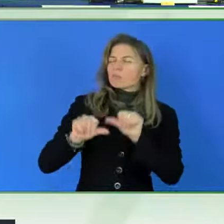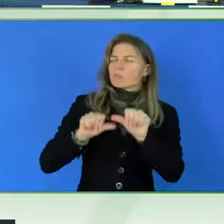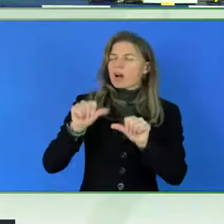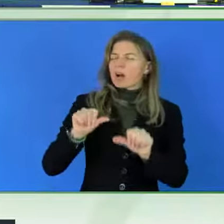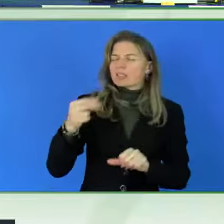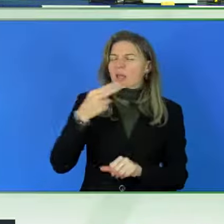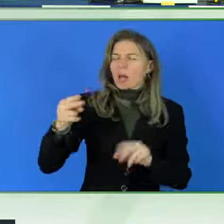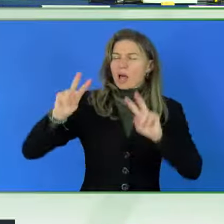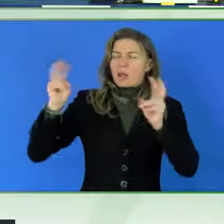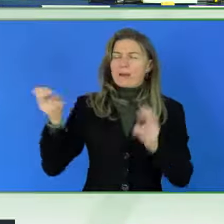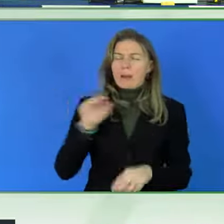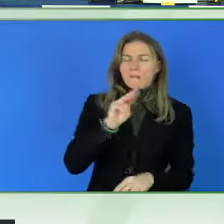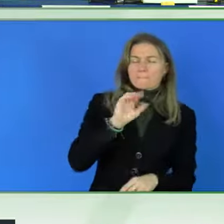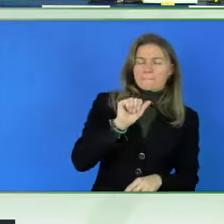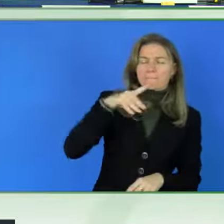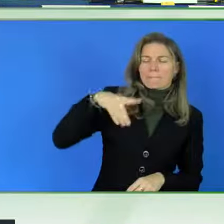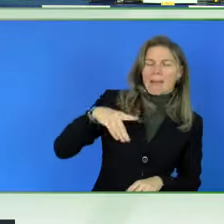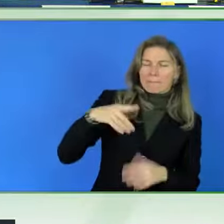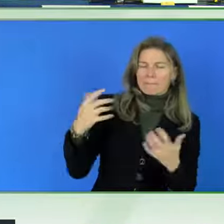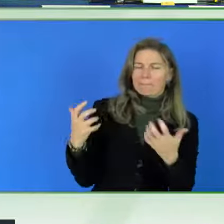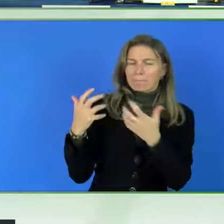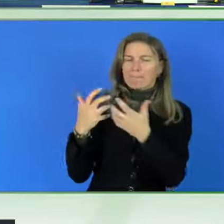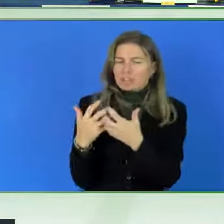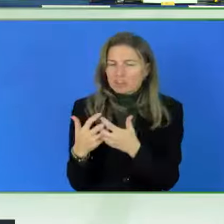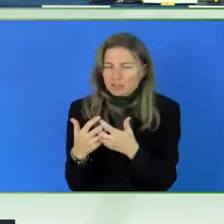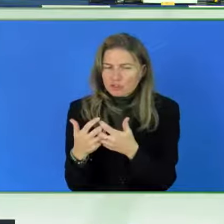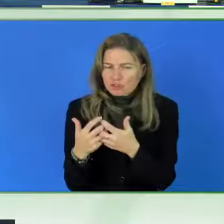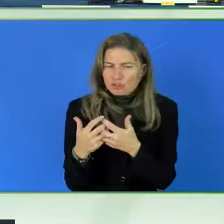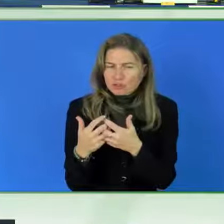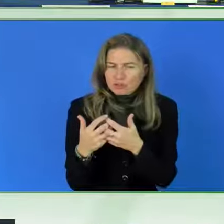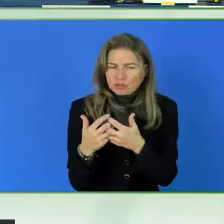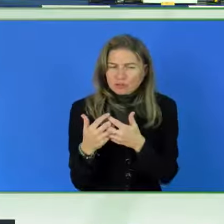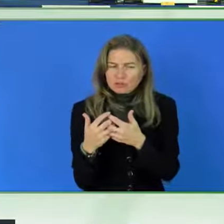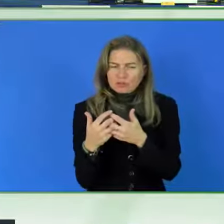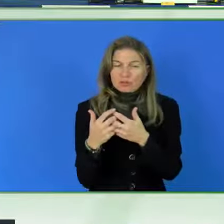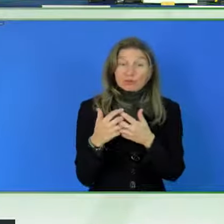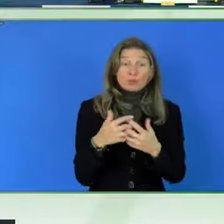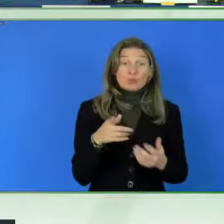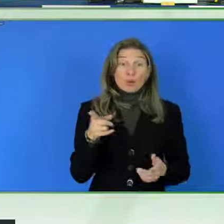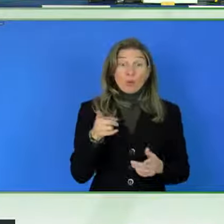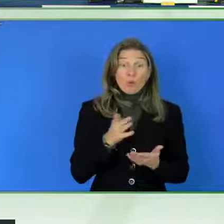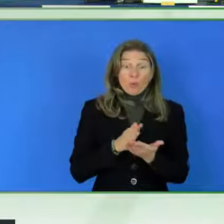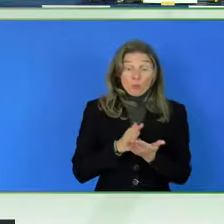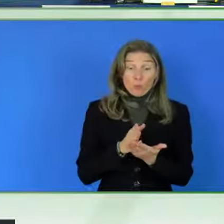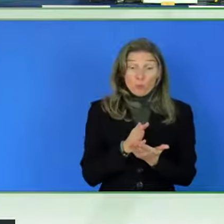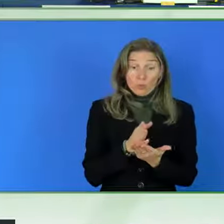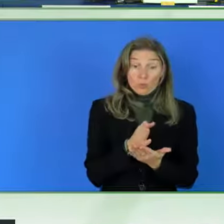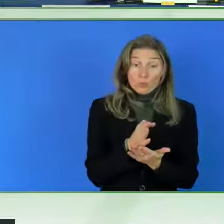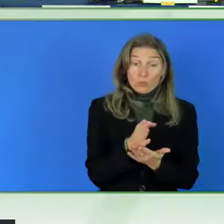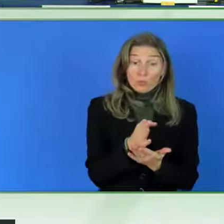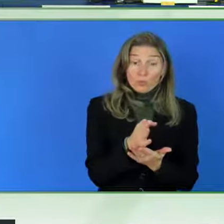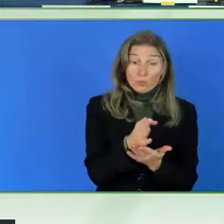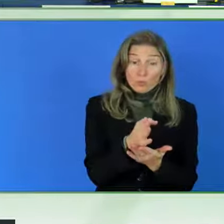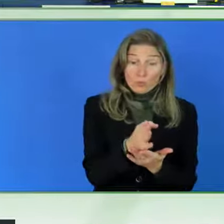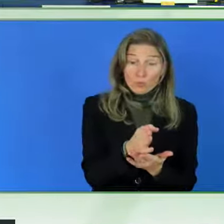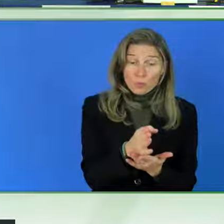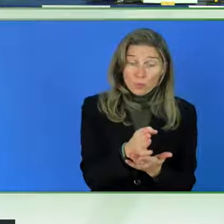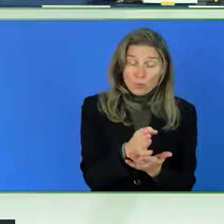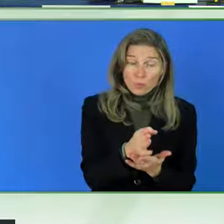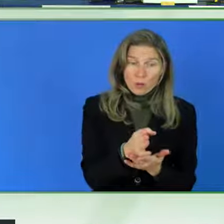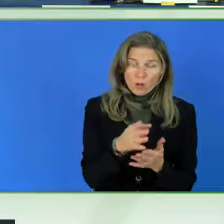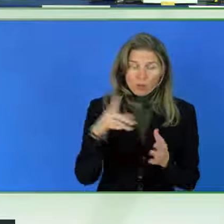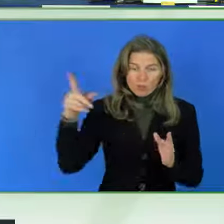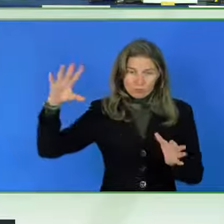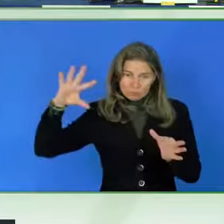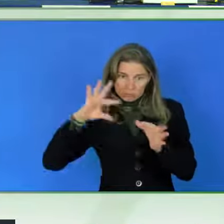know there's certain directions and locations you couldn't be moving, and we know where you're most likely to be, so we can work that out